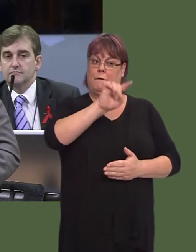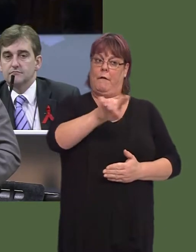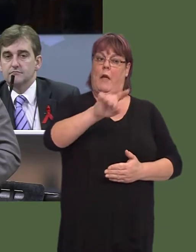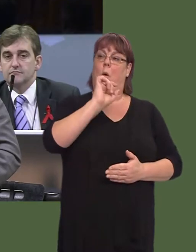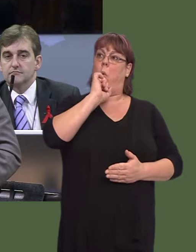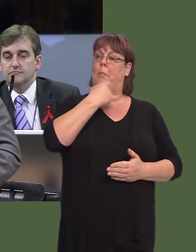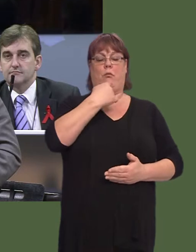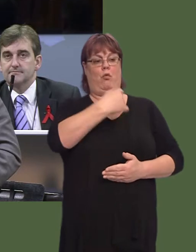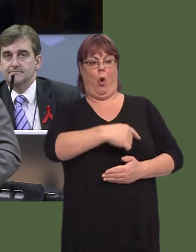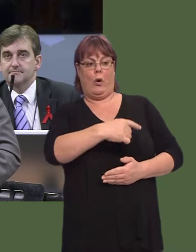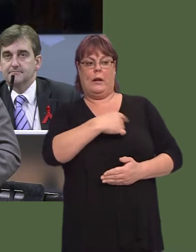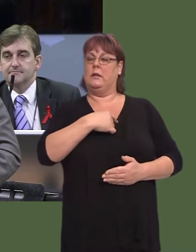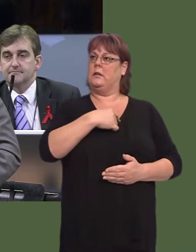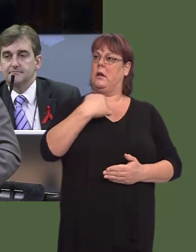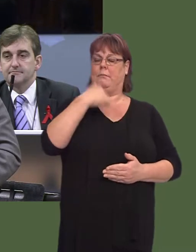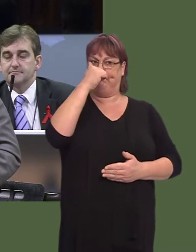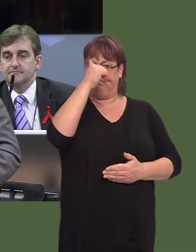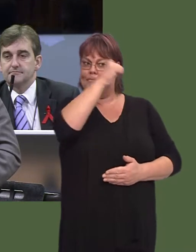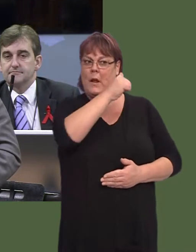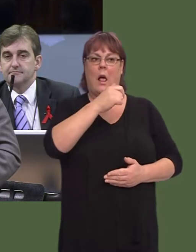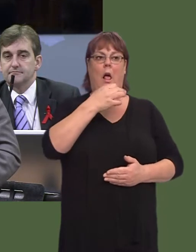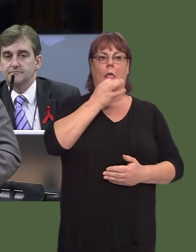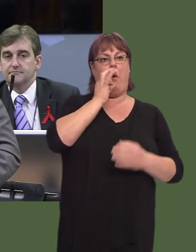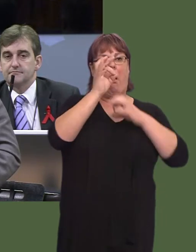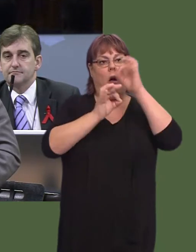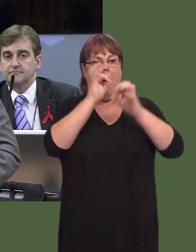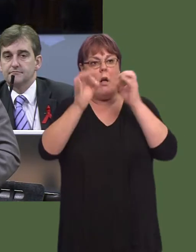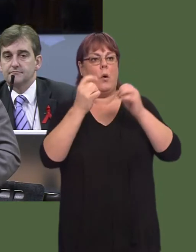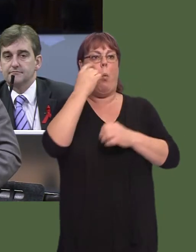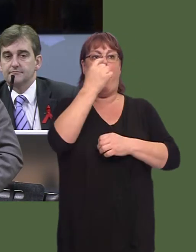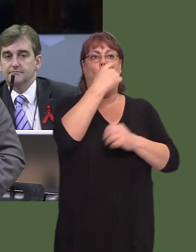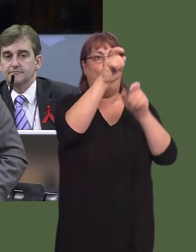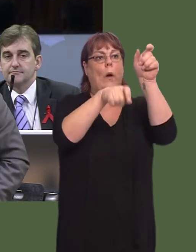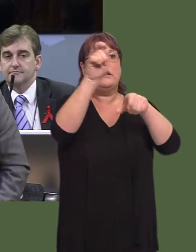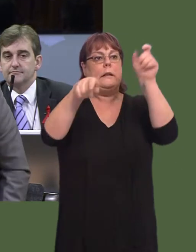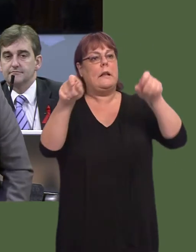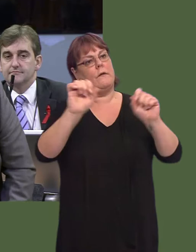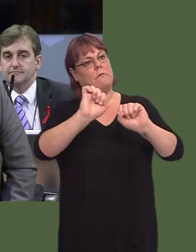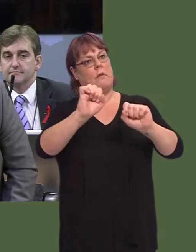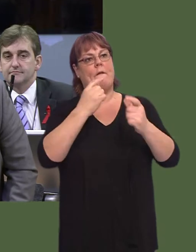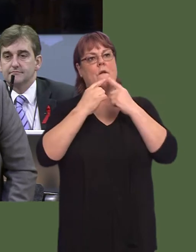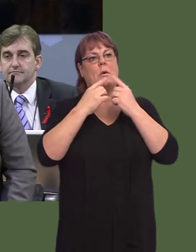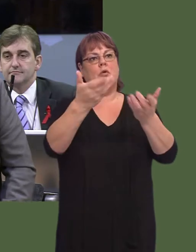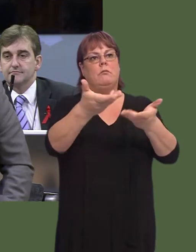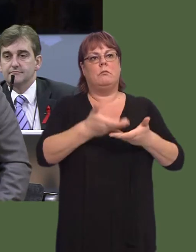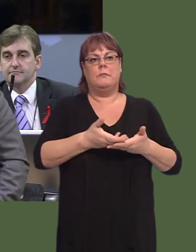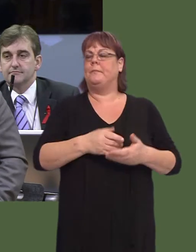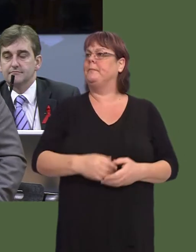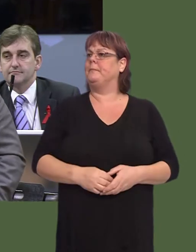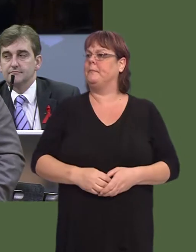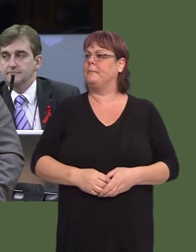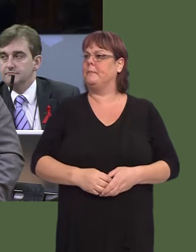and objectivity on the evidence that is provided by the witnesses that would come before them. I have the words here which actually do